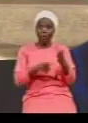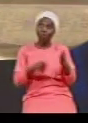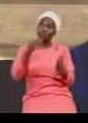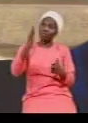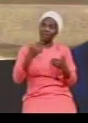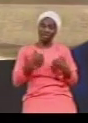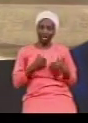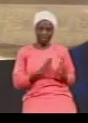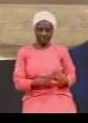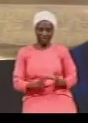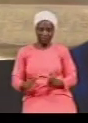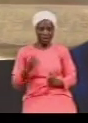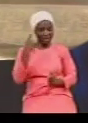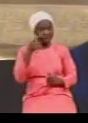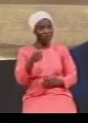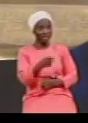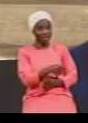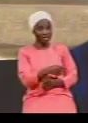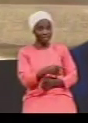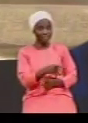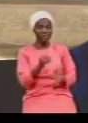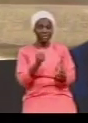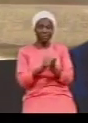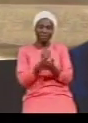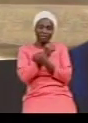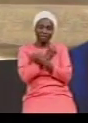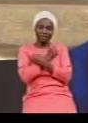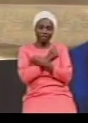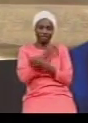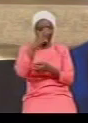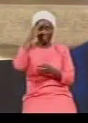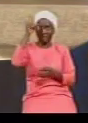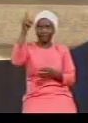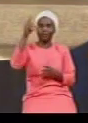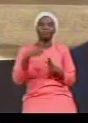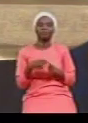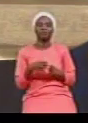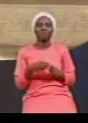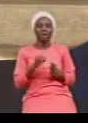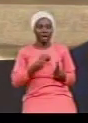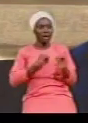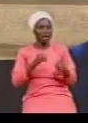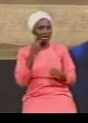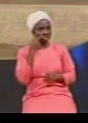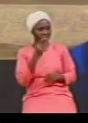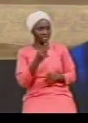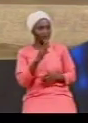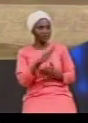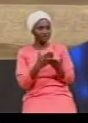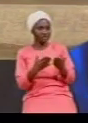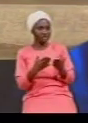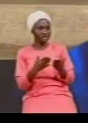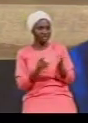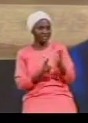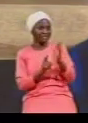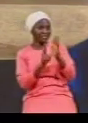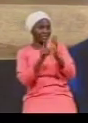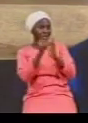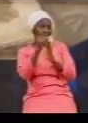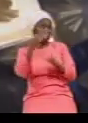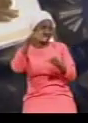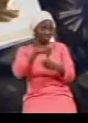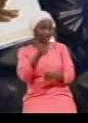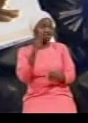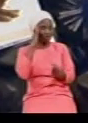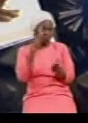has prepared for them that love him. I can see something, the giant in you is going to rise